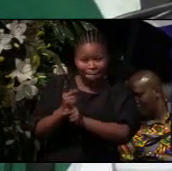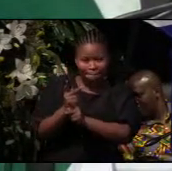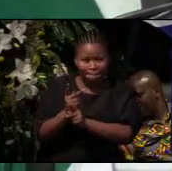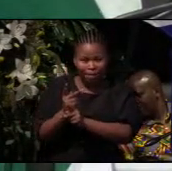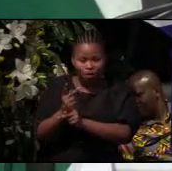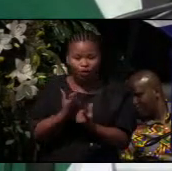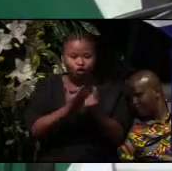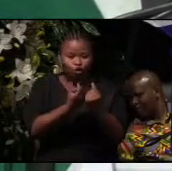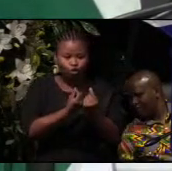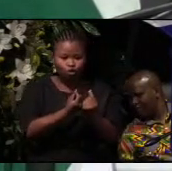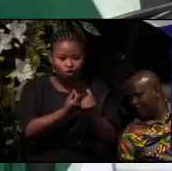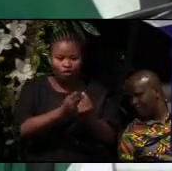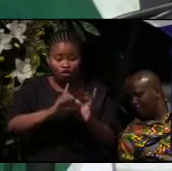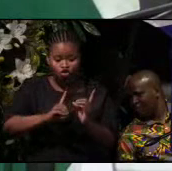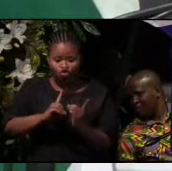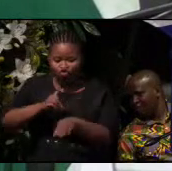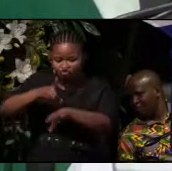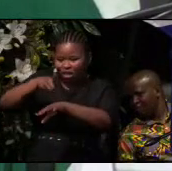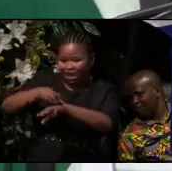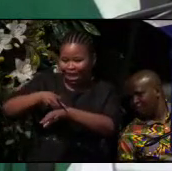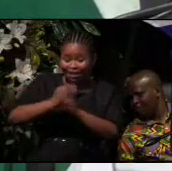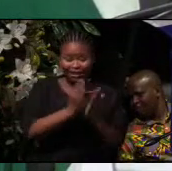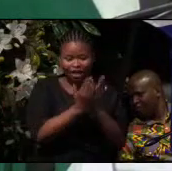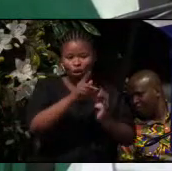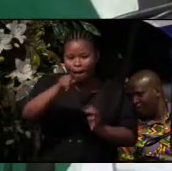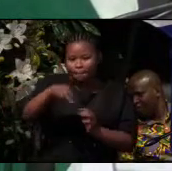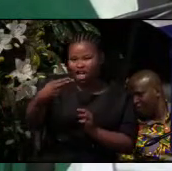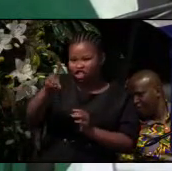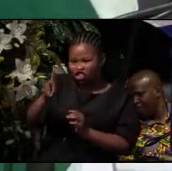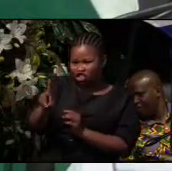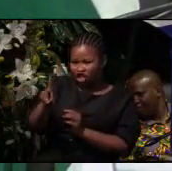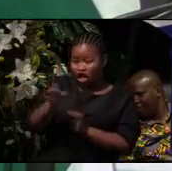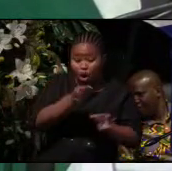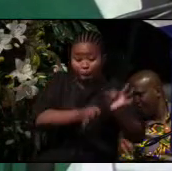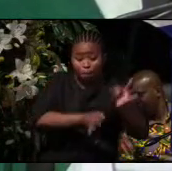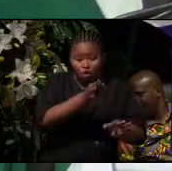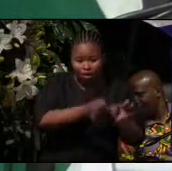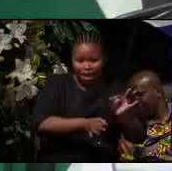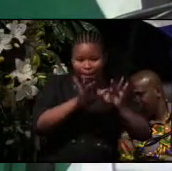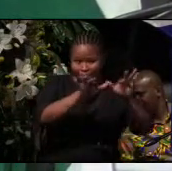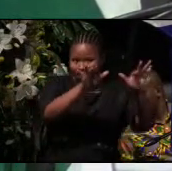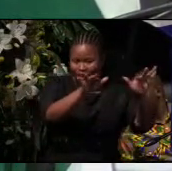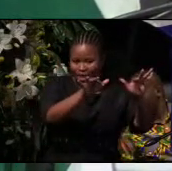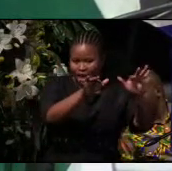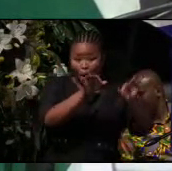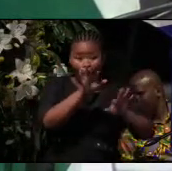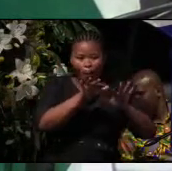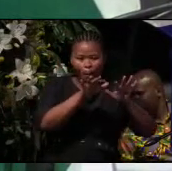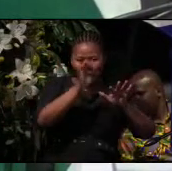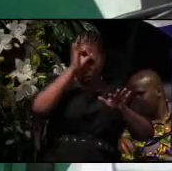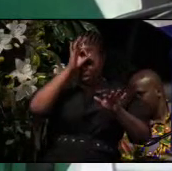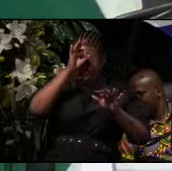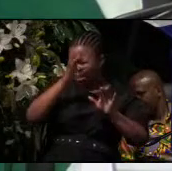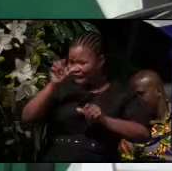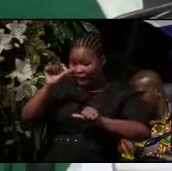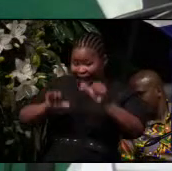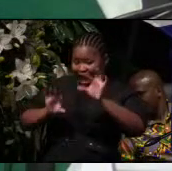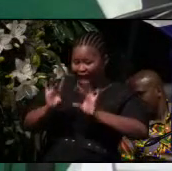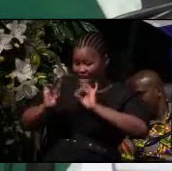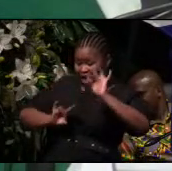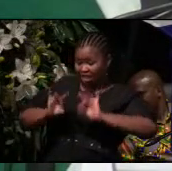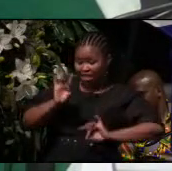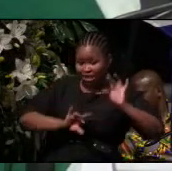want to obtain his doctoral studies or PhD in comparative politics and public policy analysis